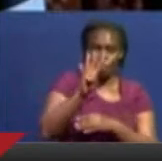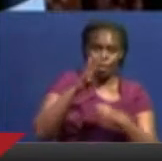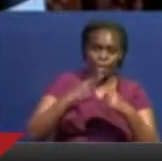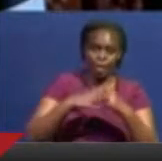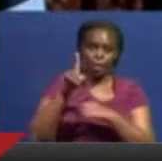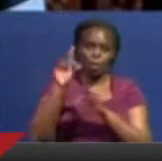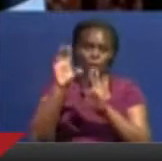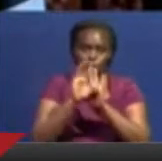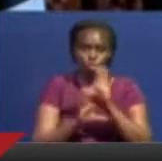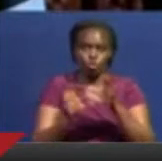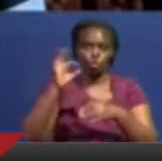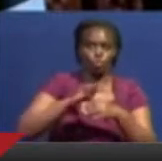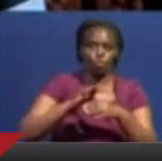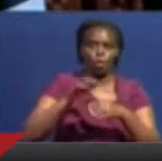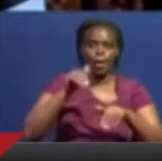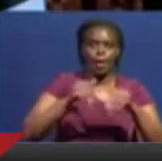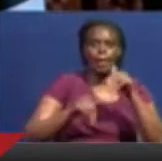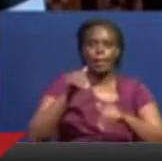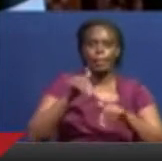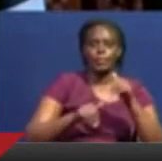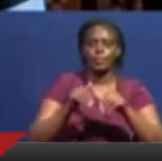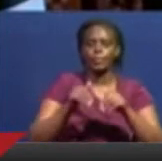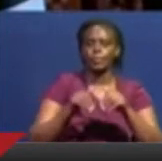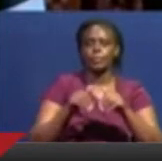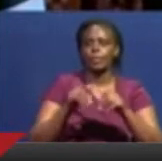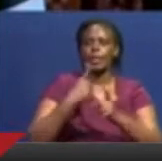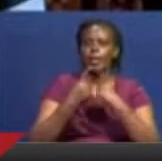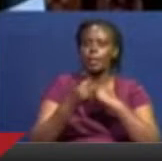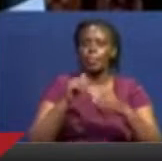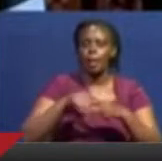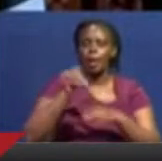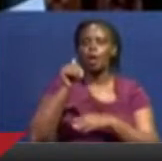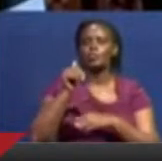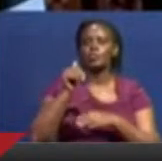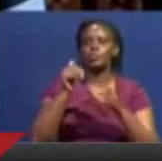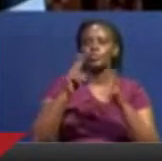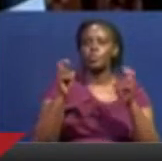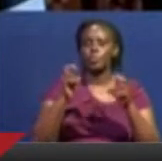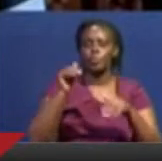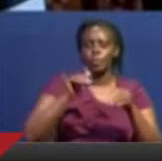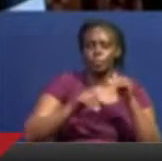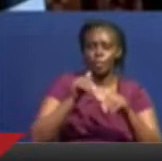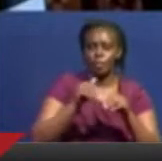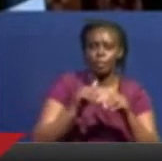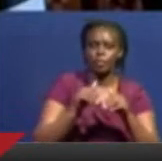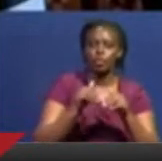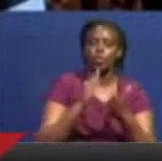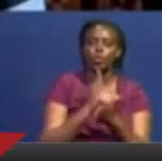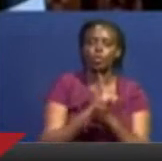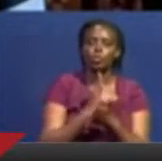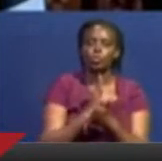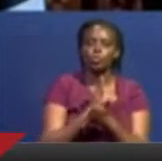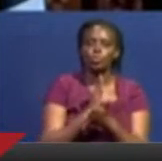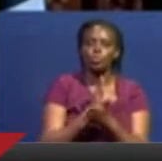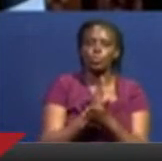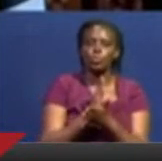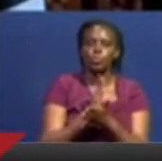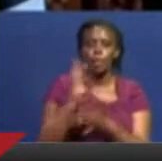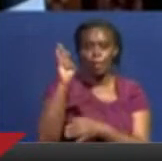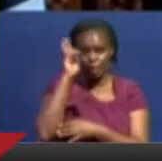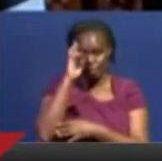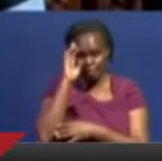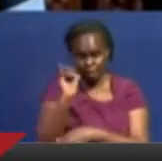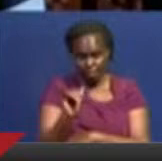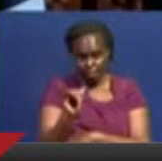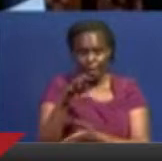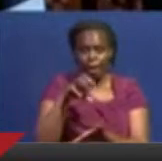149(1) of the Constitution is an election, no debate arises on a matter of election. Indeed, you will recall